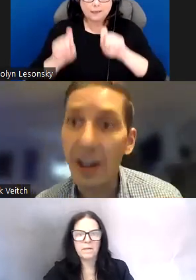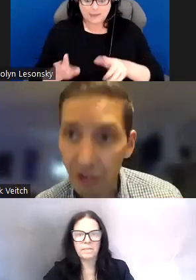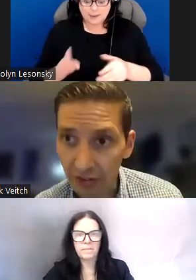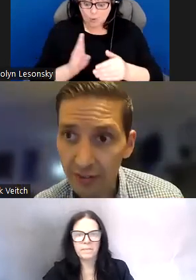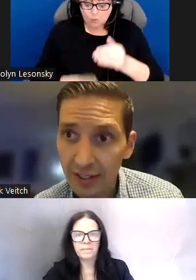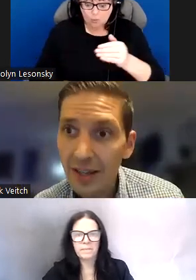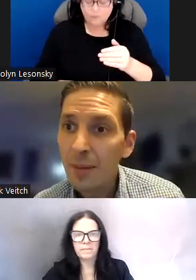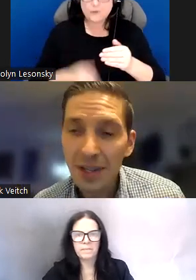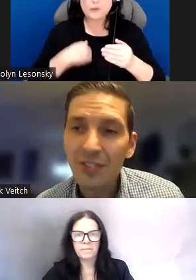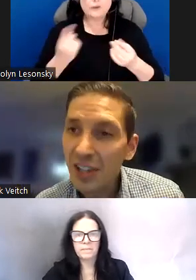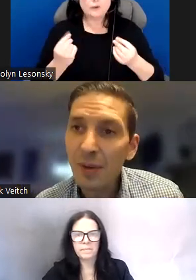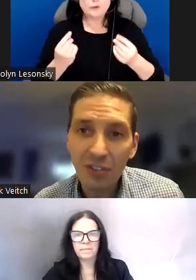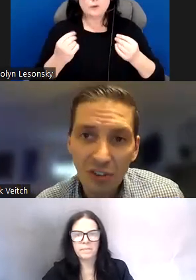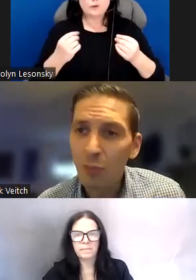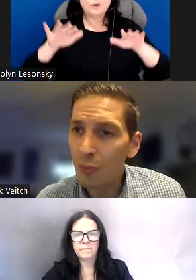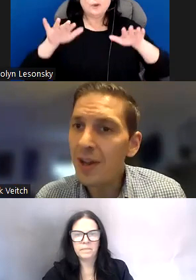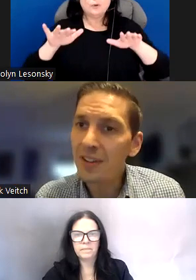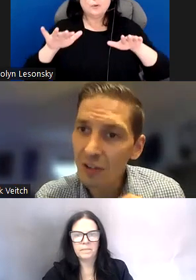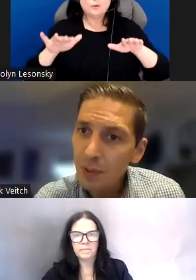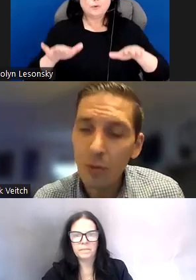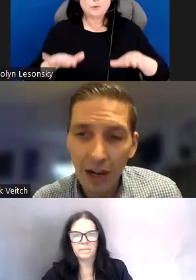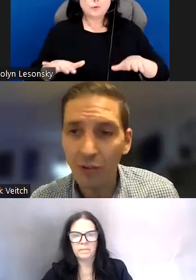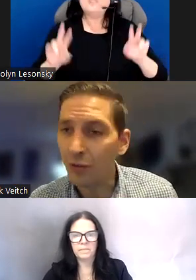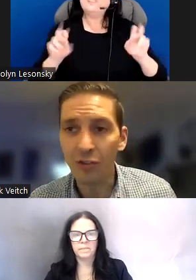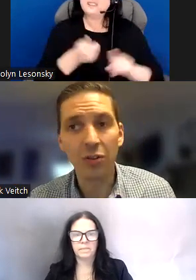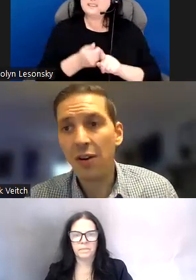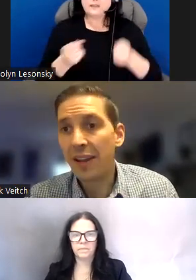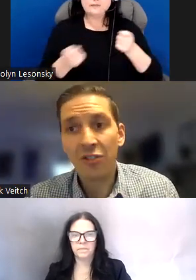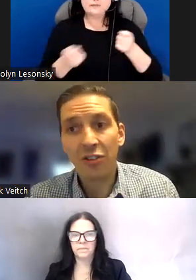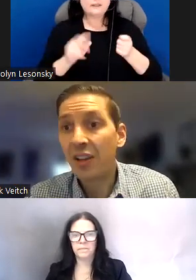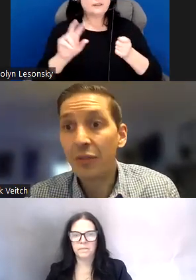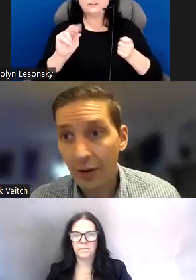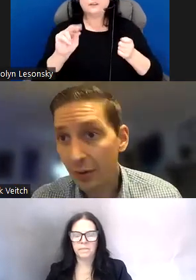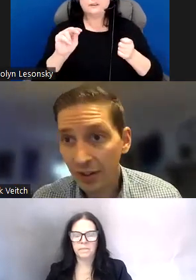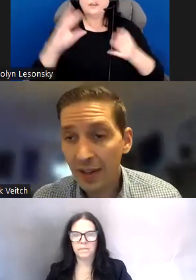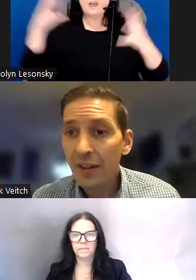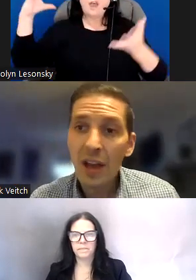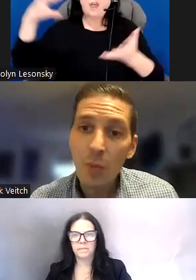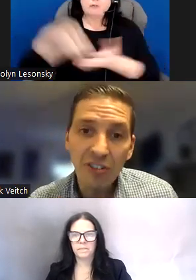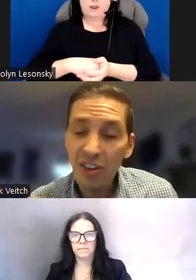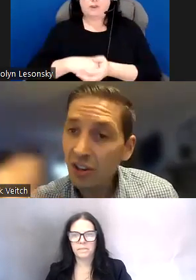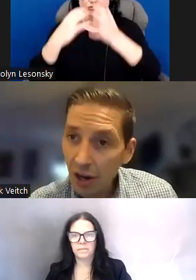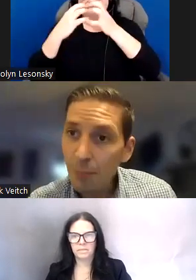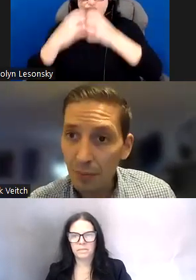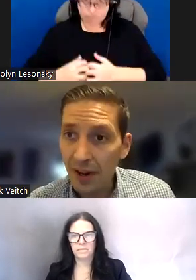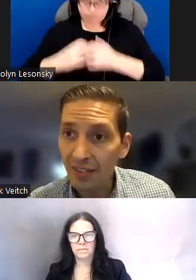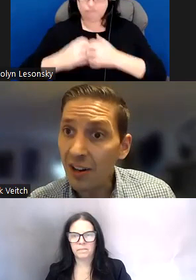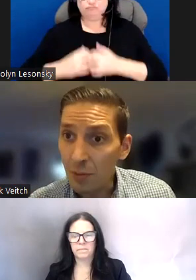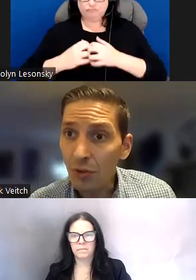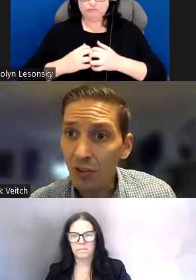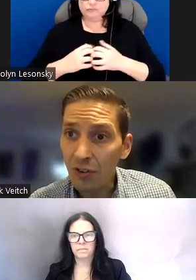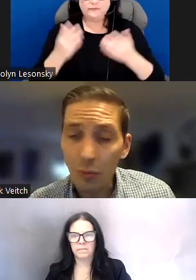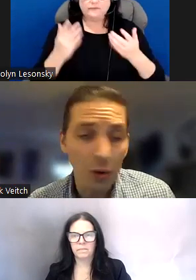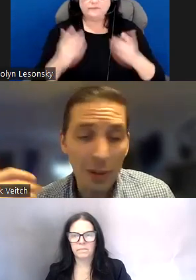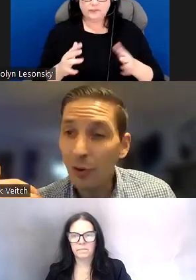it crashes. Because again, my systems remained in this peak arousal for so long, it just gives out. And we actually see a